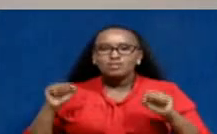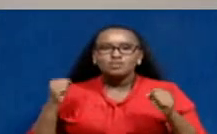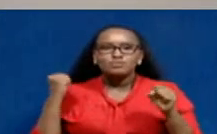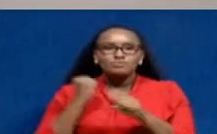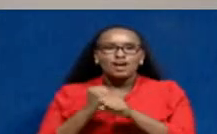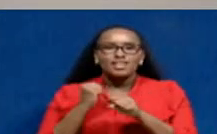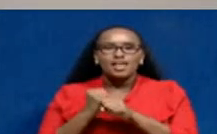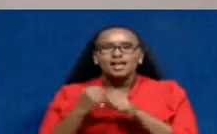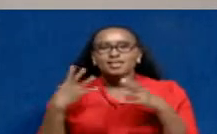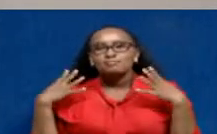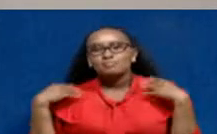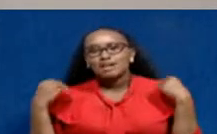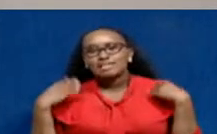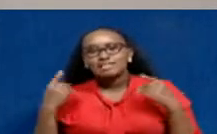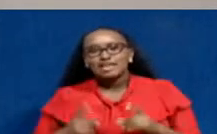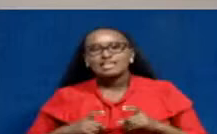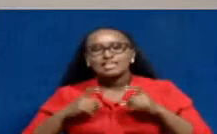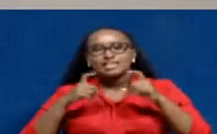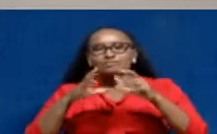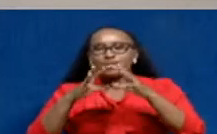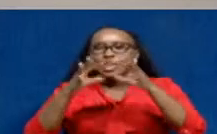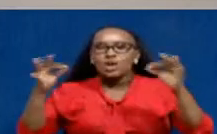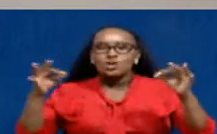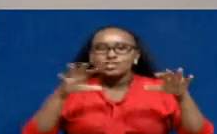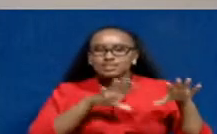exercise the gift of long-suffering.